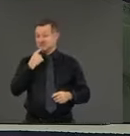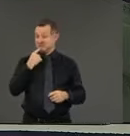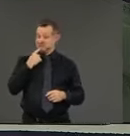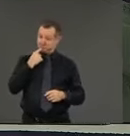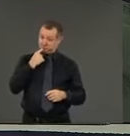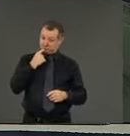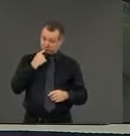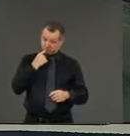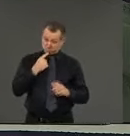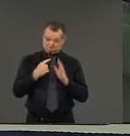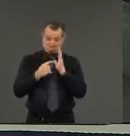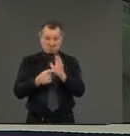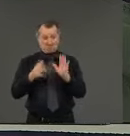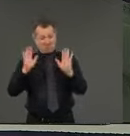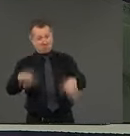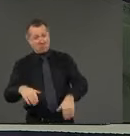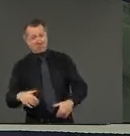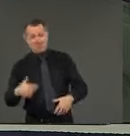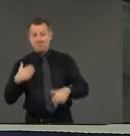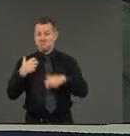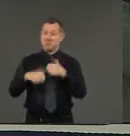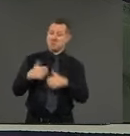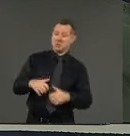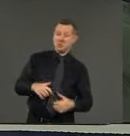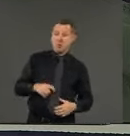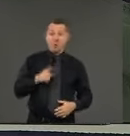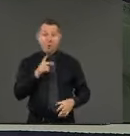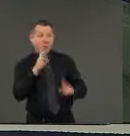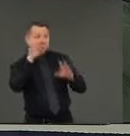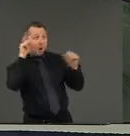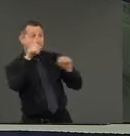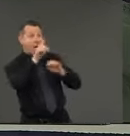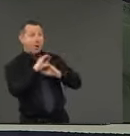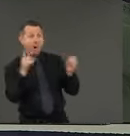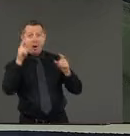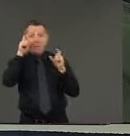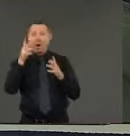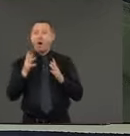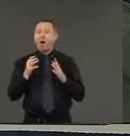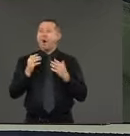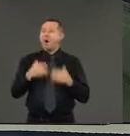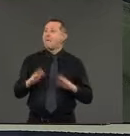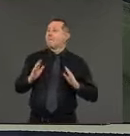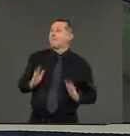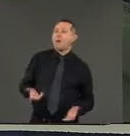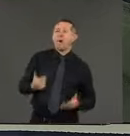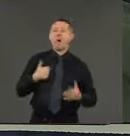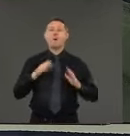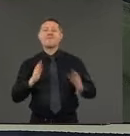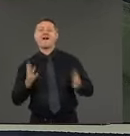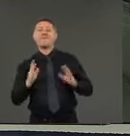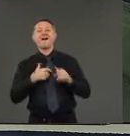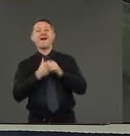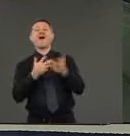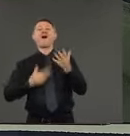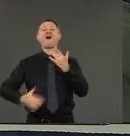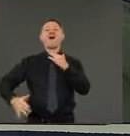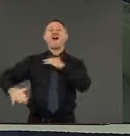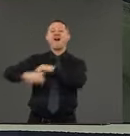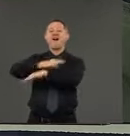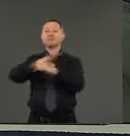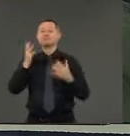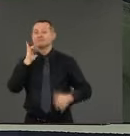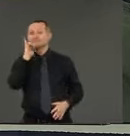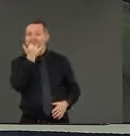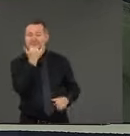problem. And then they don't wear a mask, and they don't socially distance, and they don't take any precautionary behavior, and then the virus goes like